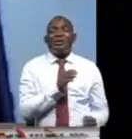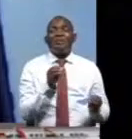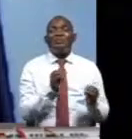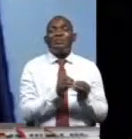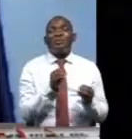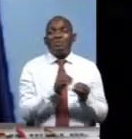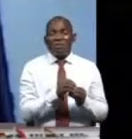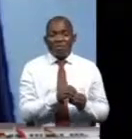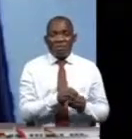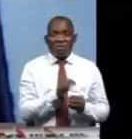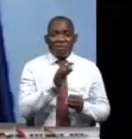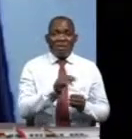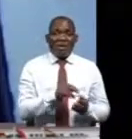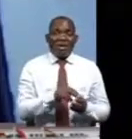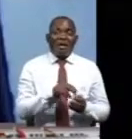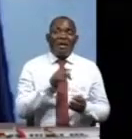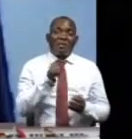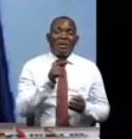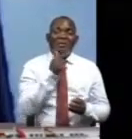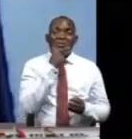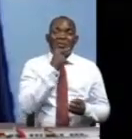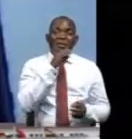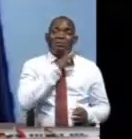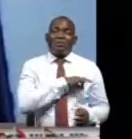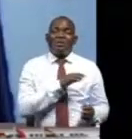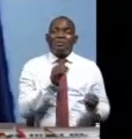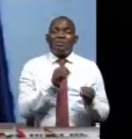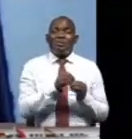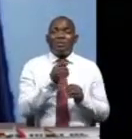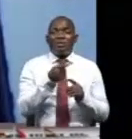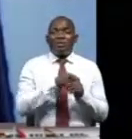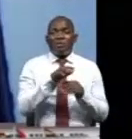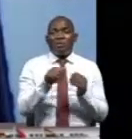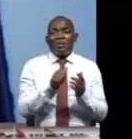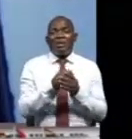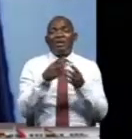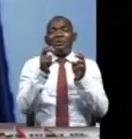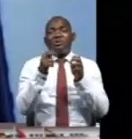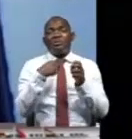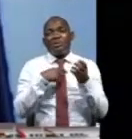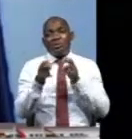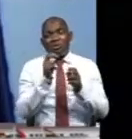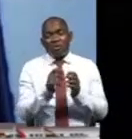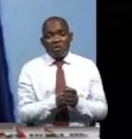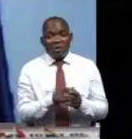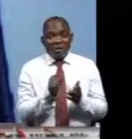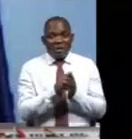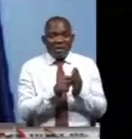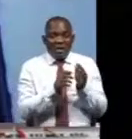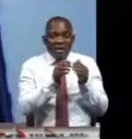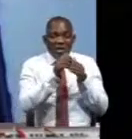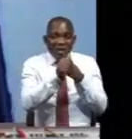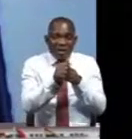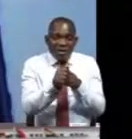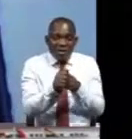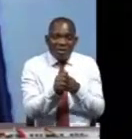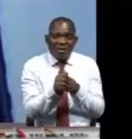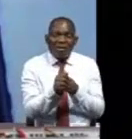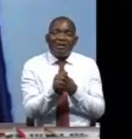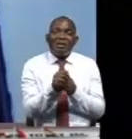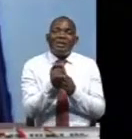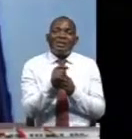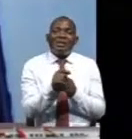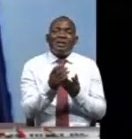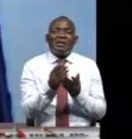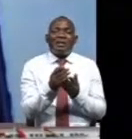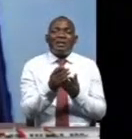benefited hugely from these anomalies that I'm referring to, benefited, and that resulted in the board result